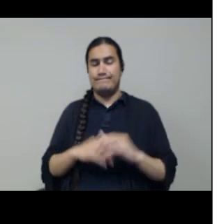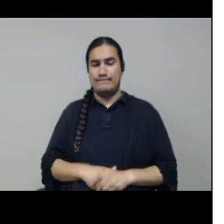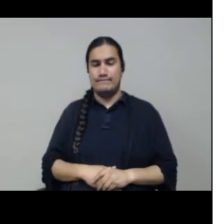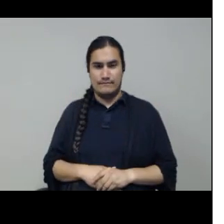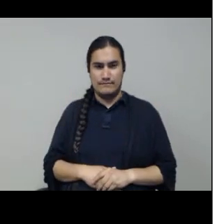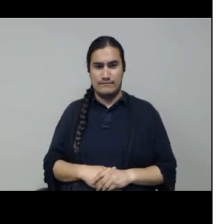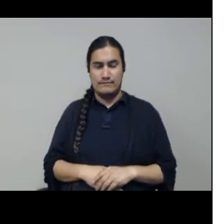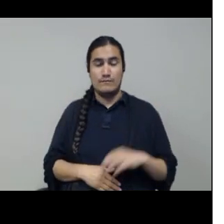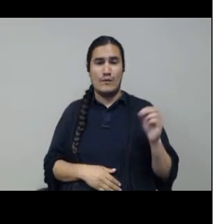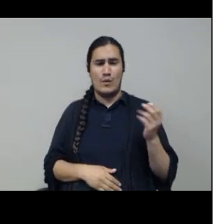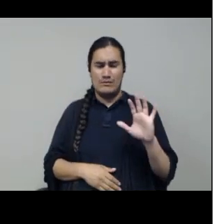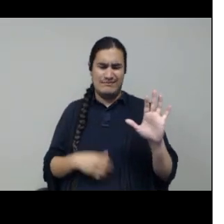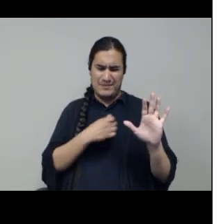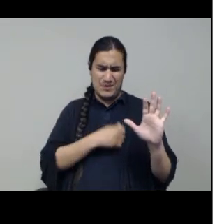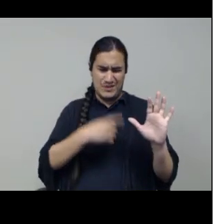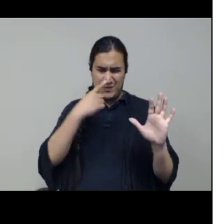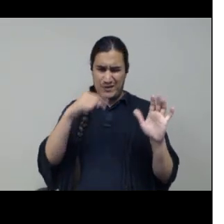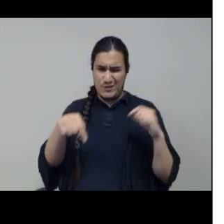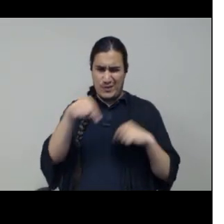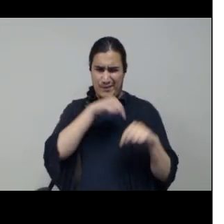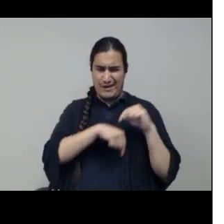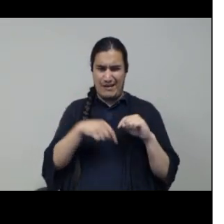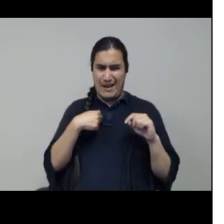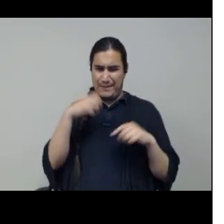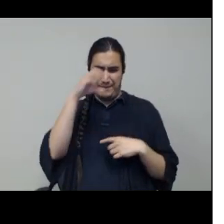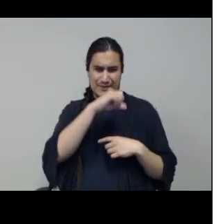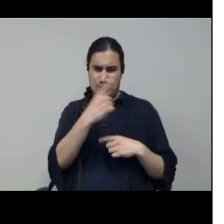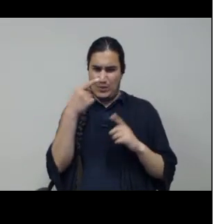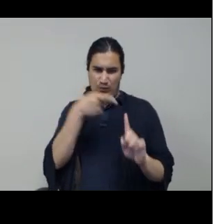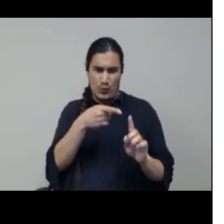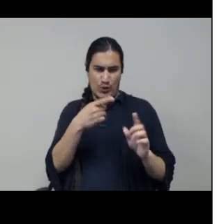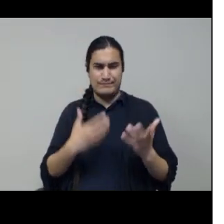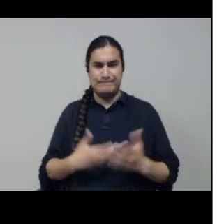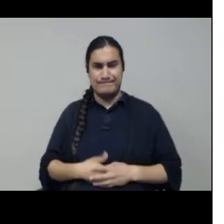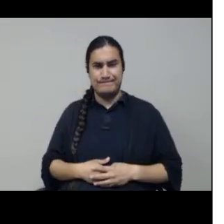Oh, actually, I'm sorry. Can you go back one more slide? I missed one key point.